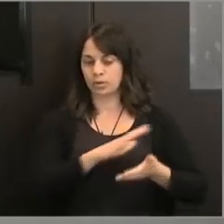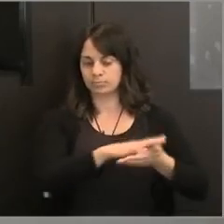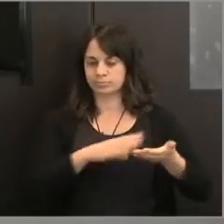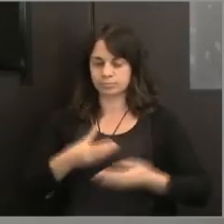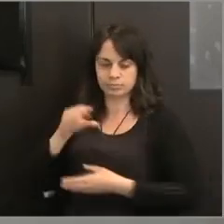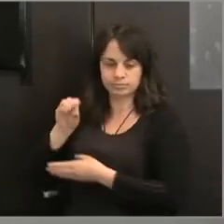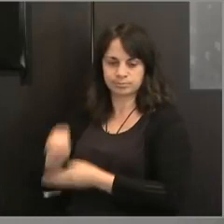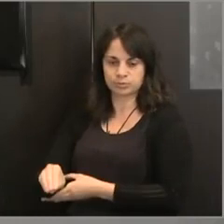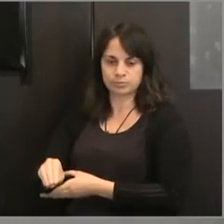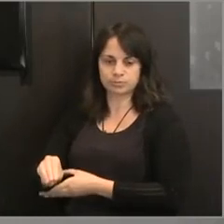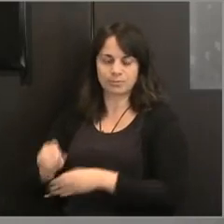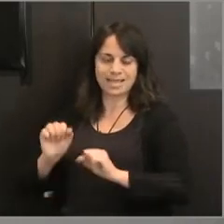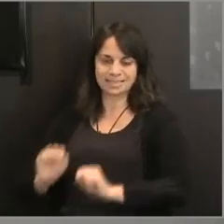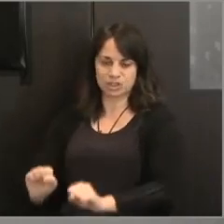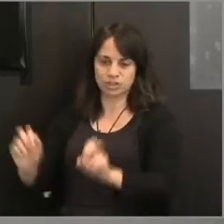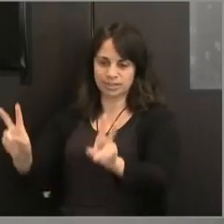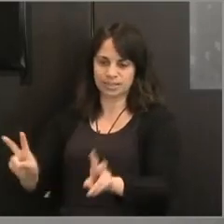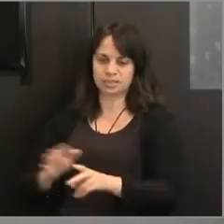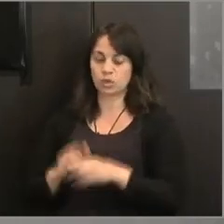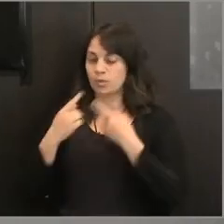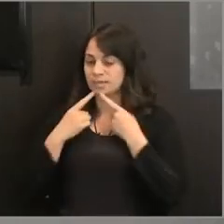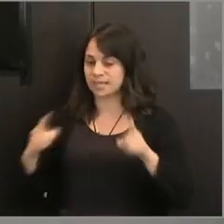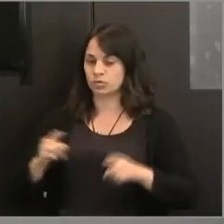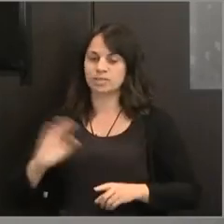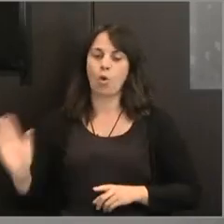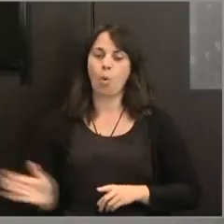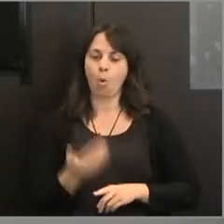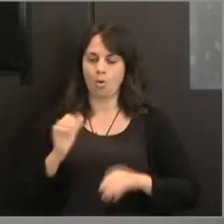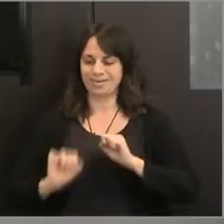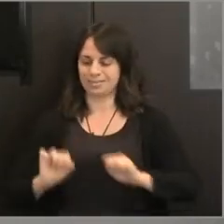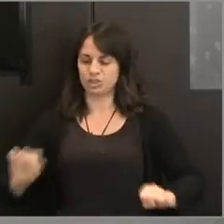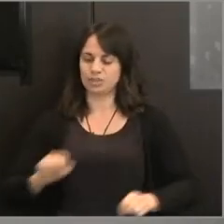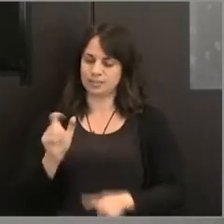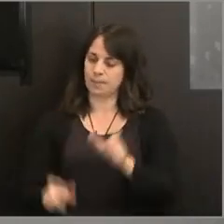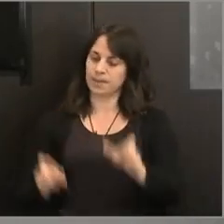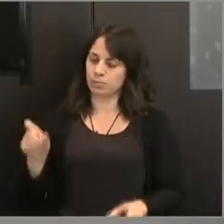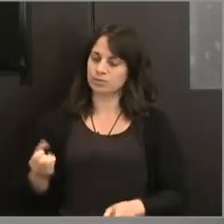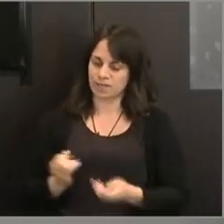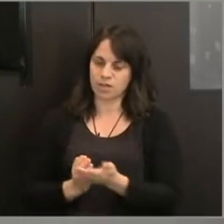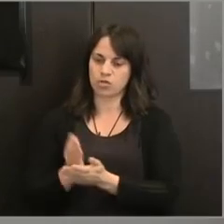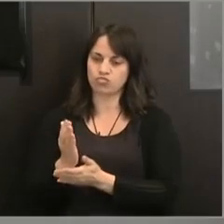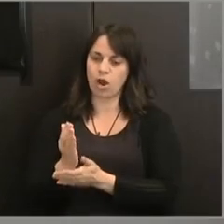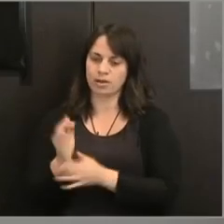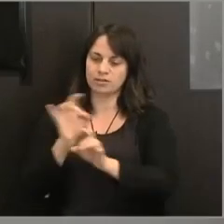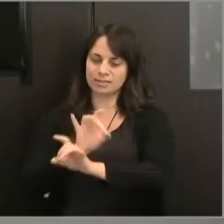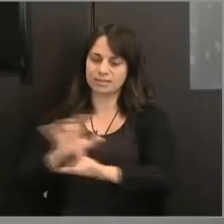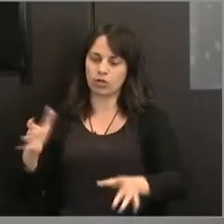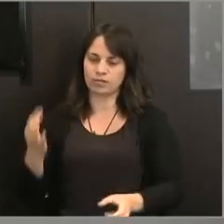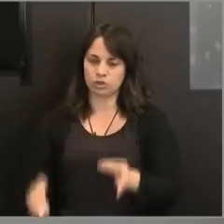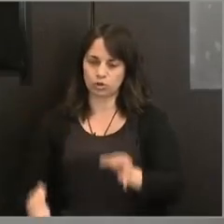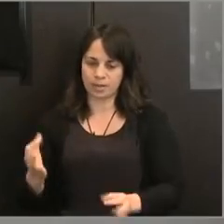inserted Indigenous so that in the Declaration it reads all Indigenous peoples have the right of